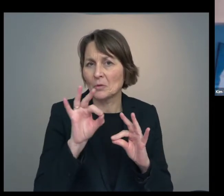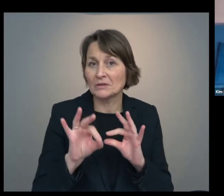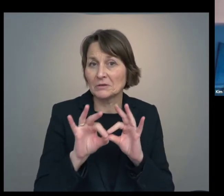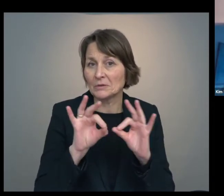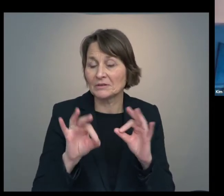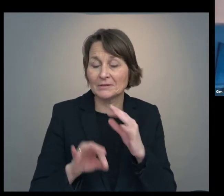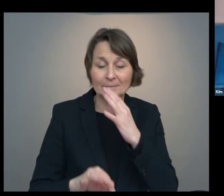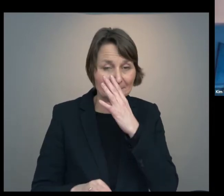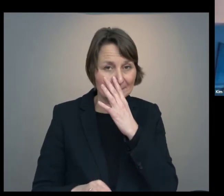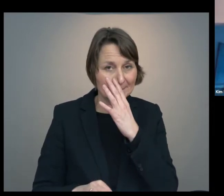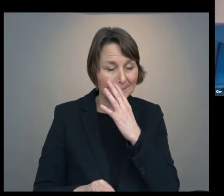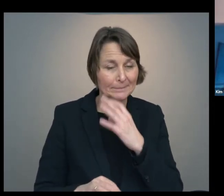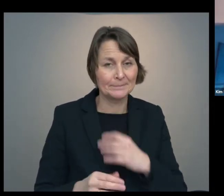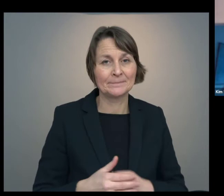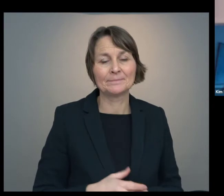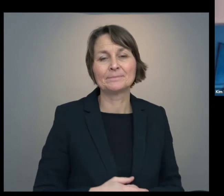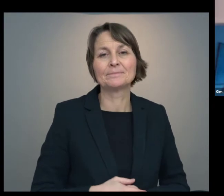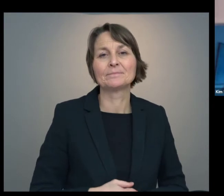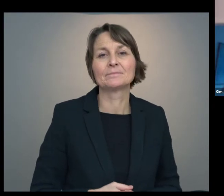so